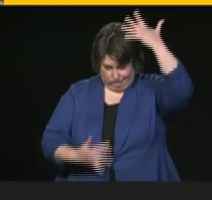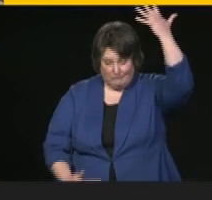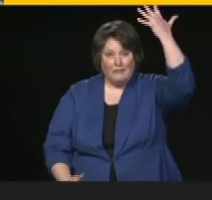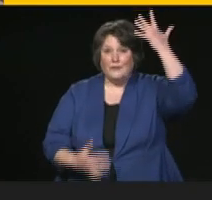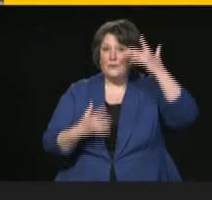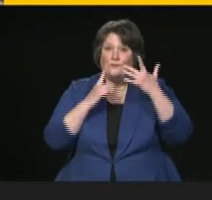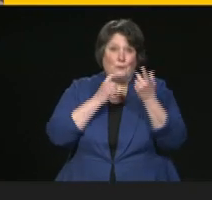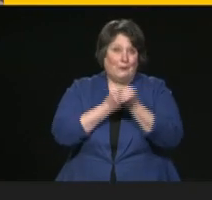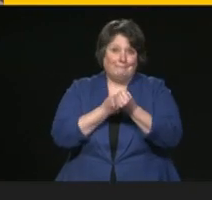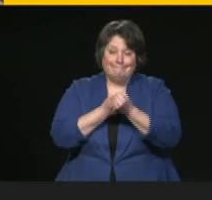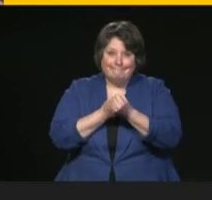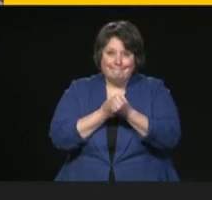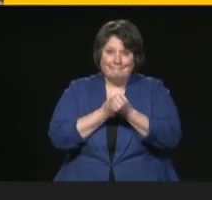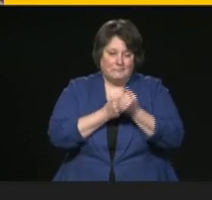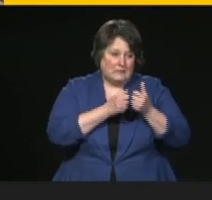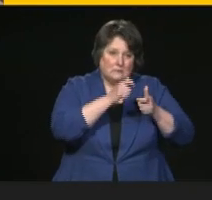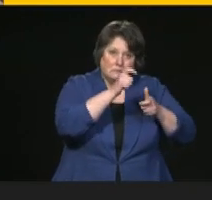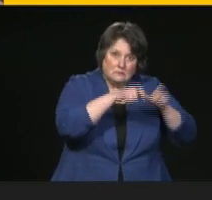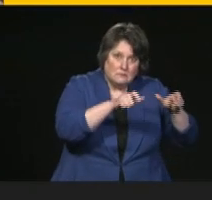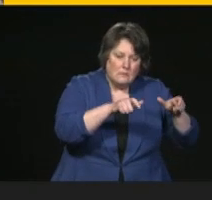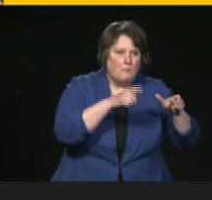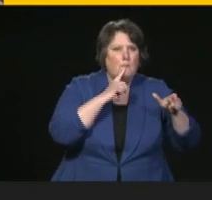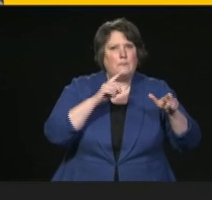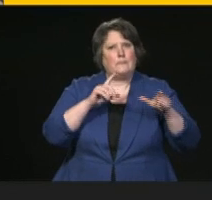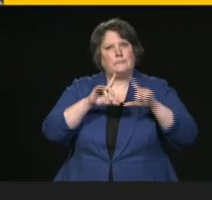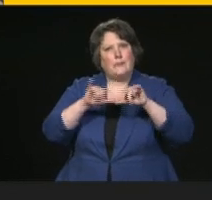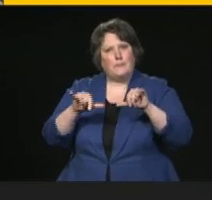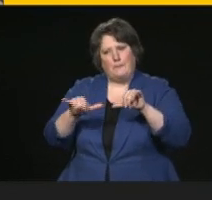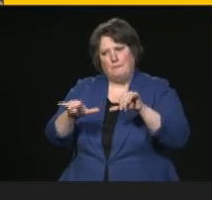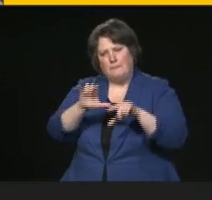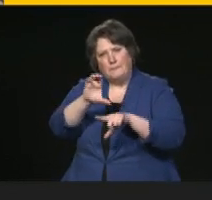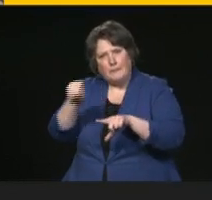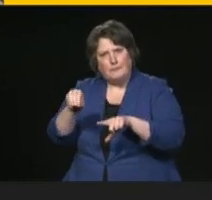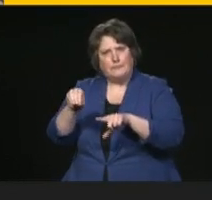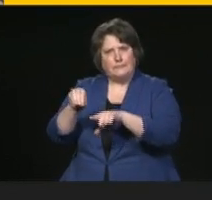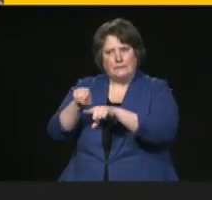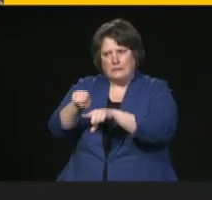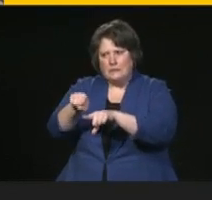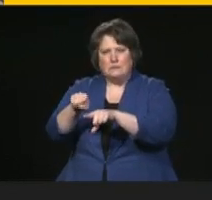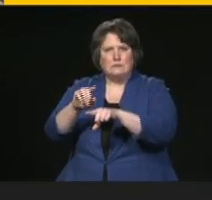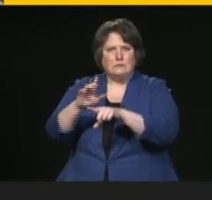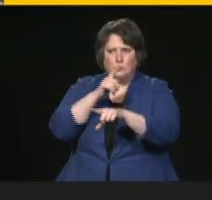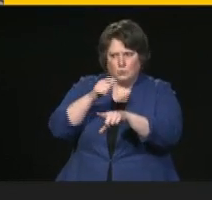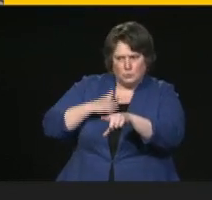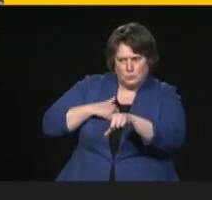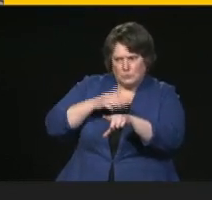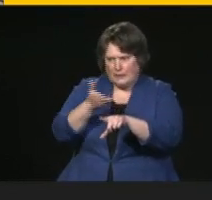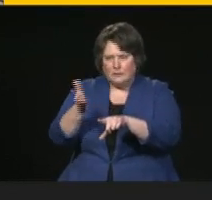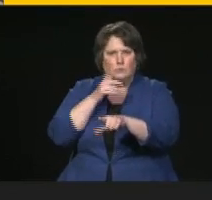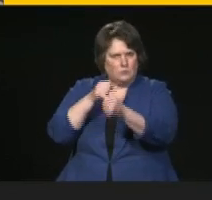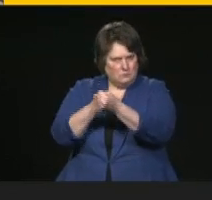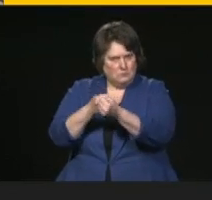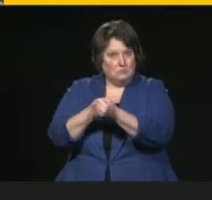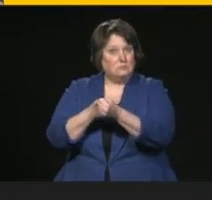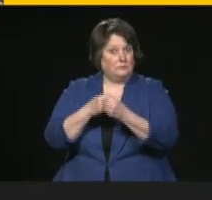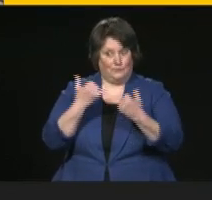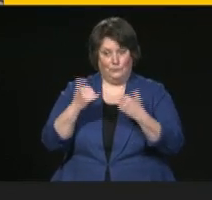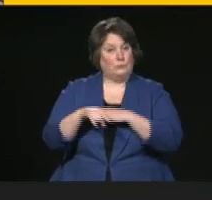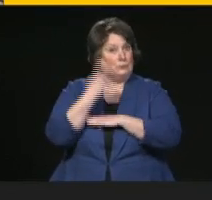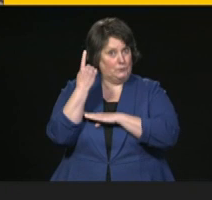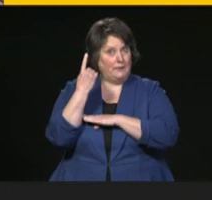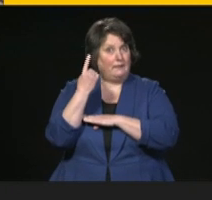companies that are owned and managed by Canadians. This morning, the Prime Minister announced the next series of measures to